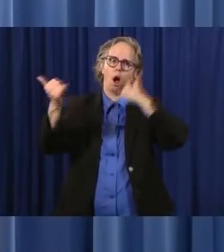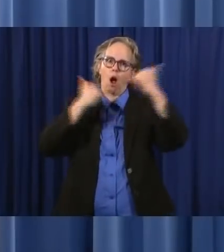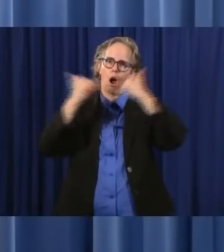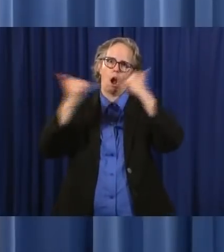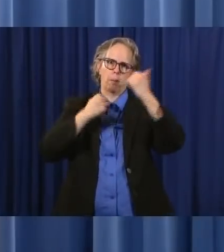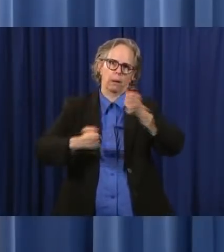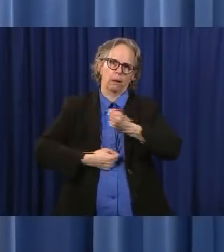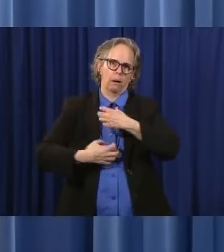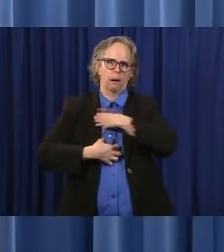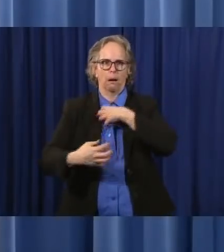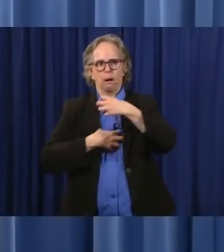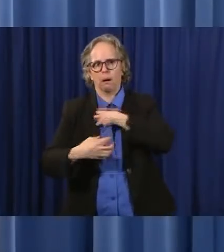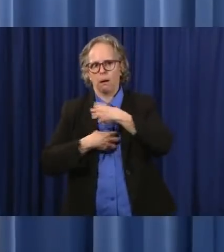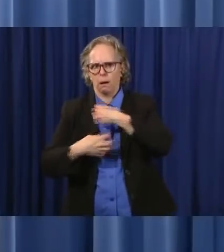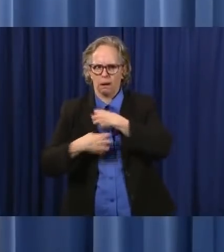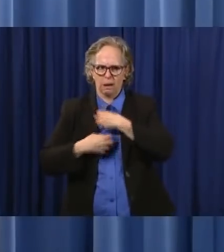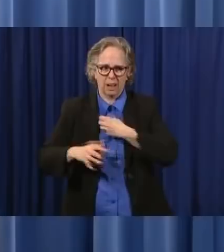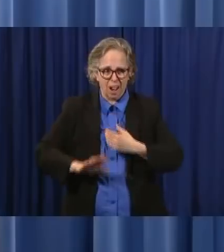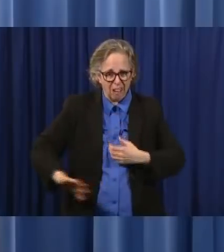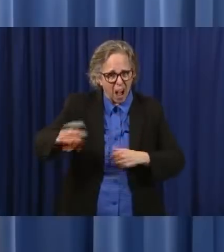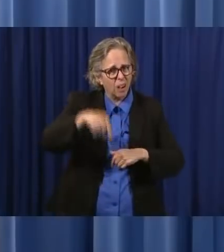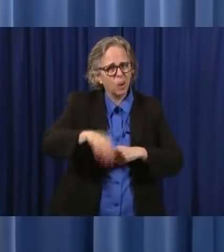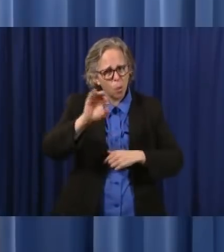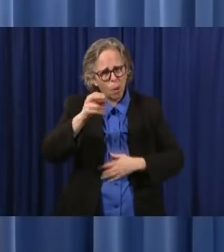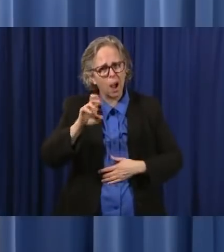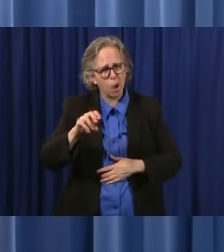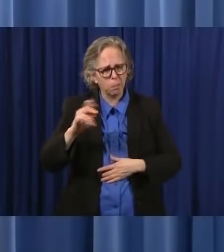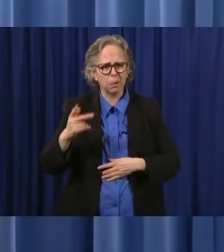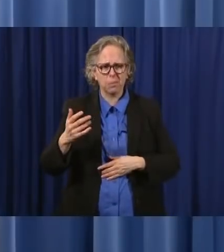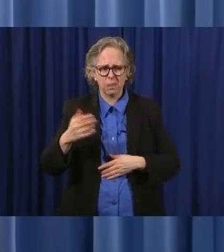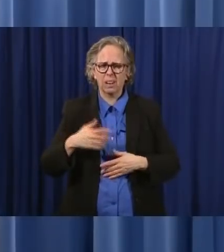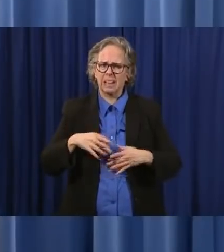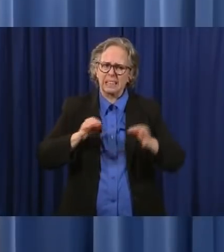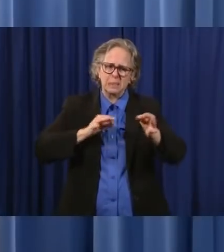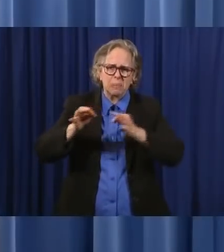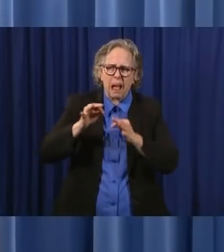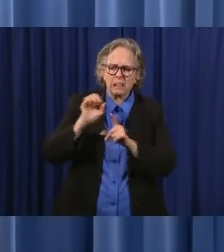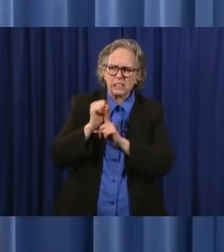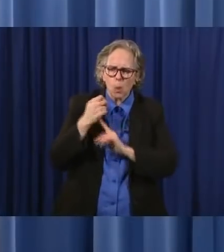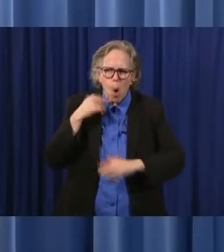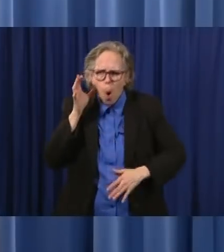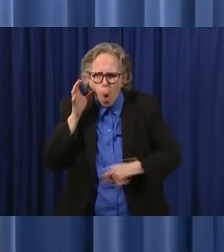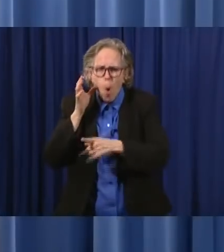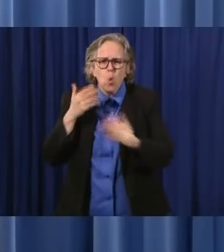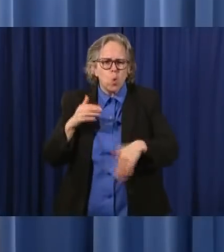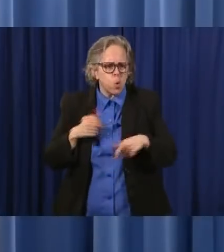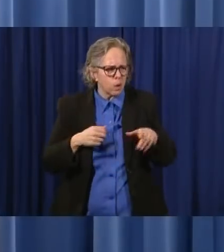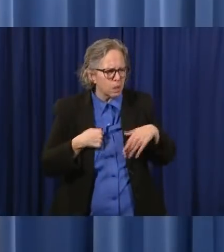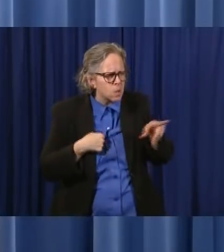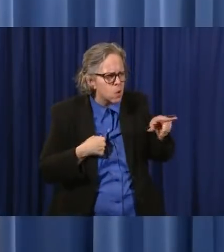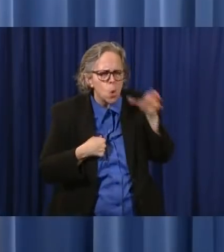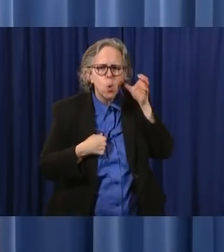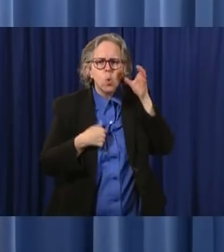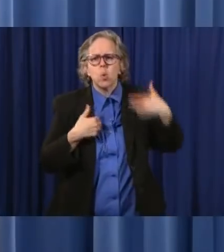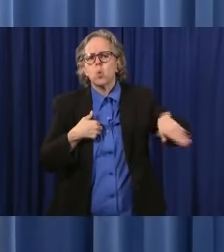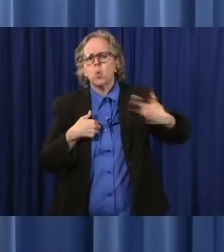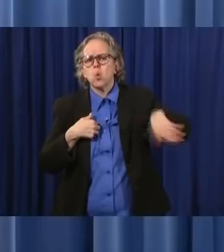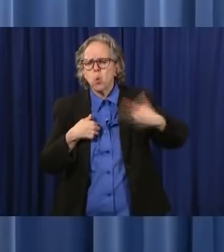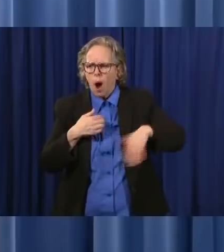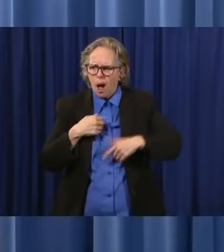messages from people who describe what they're going through, and that's how we can